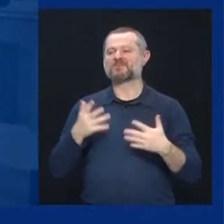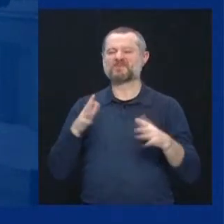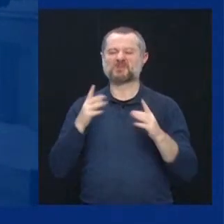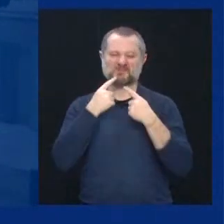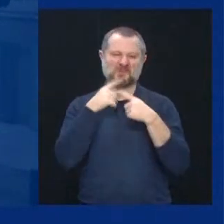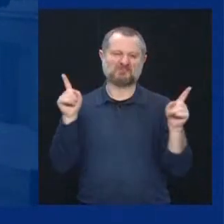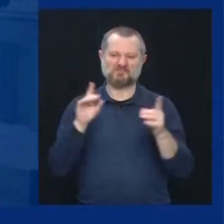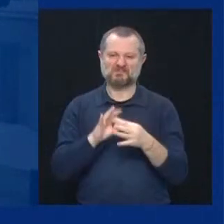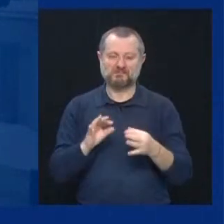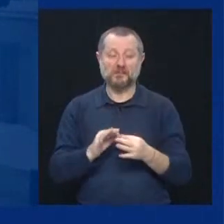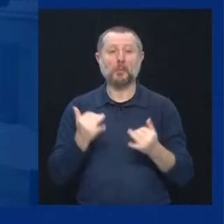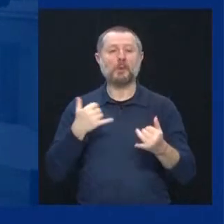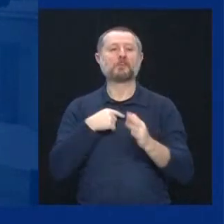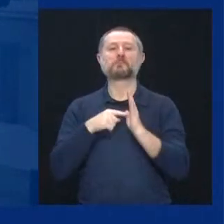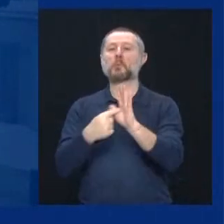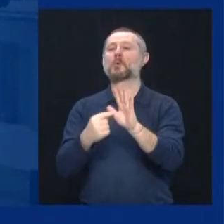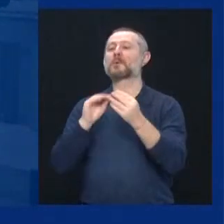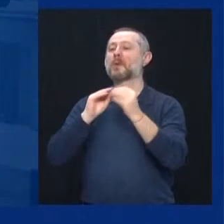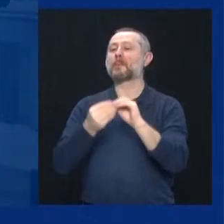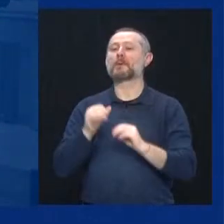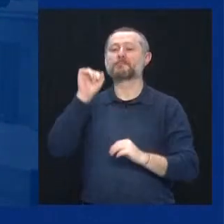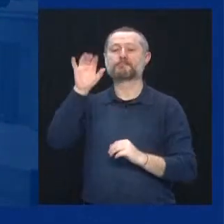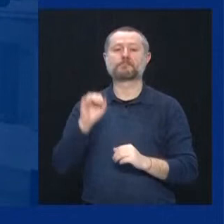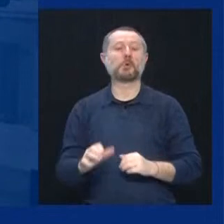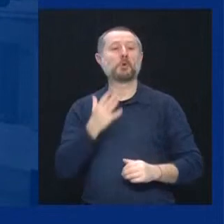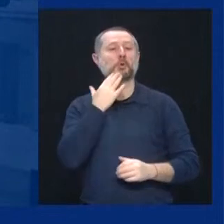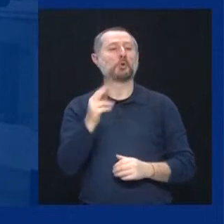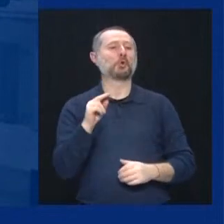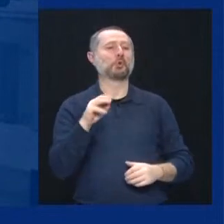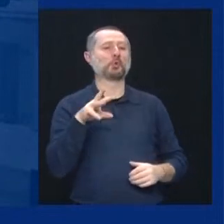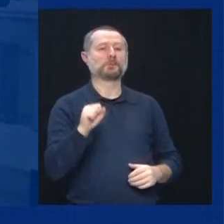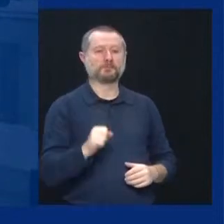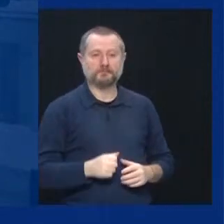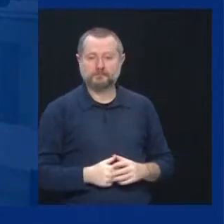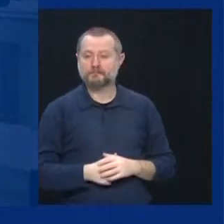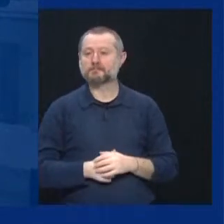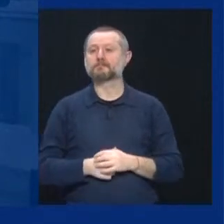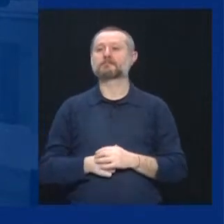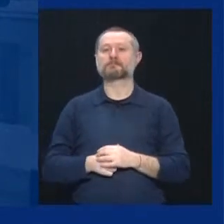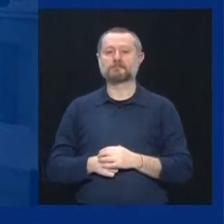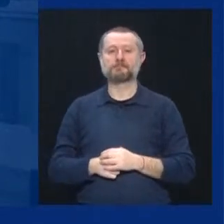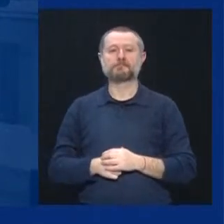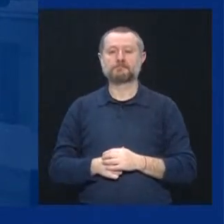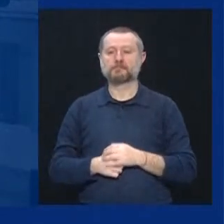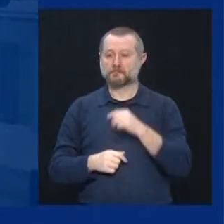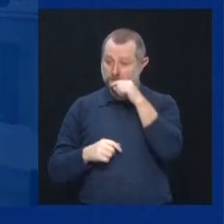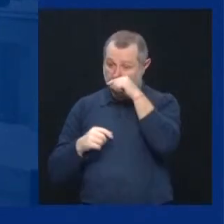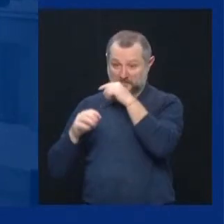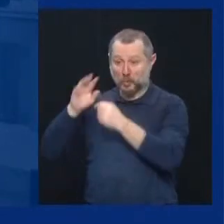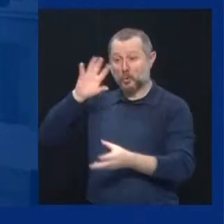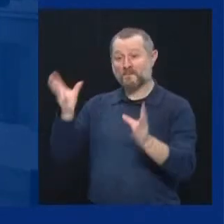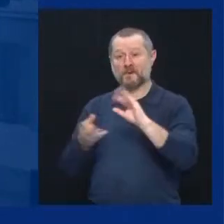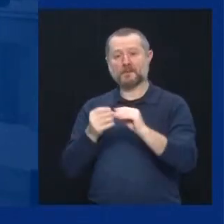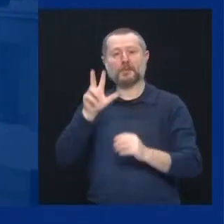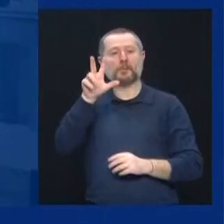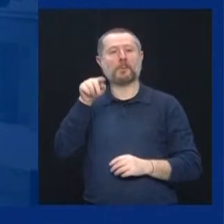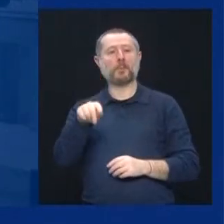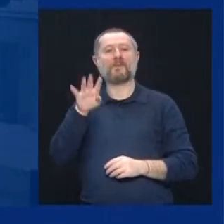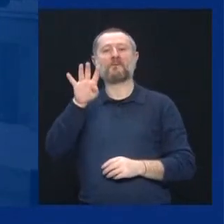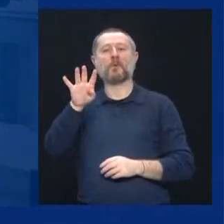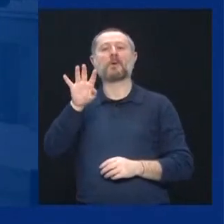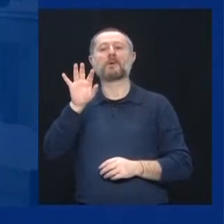numbers on COVID, good news, good news, good news. Overall statewide positivity, 3.4.